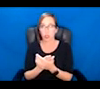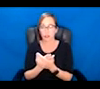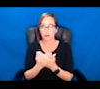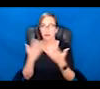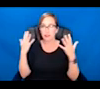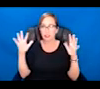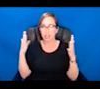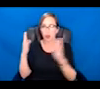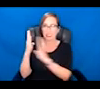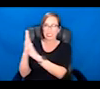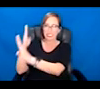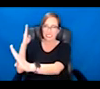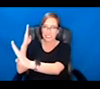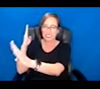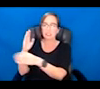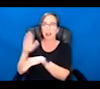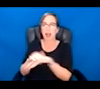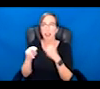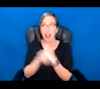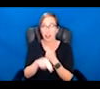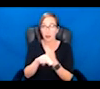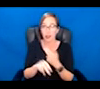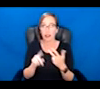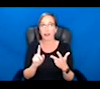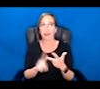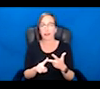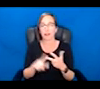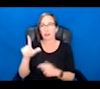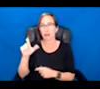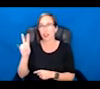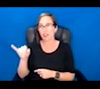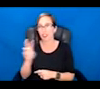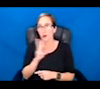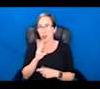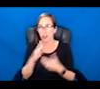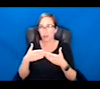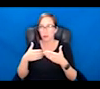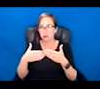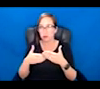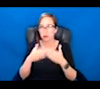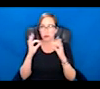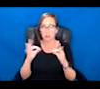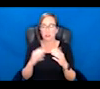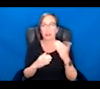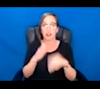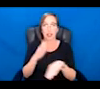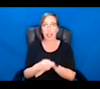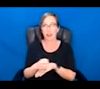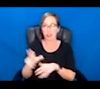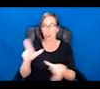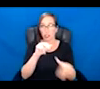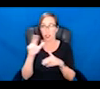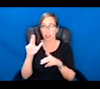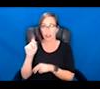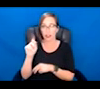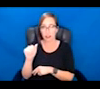to levees that have been reinforced. We know that in the aftermath of Hurricane Katrina, when they